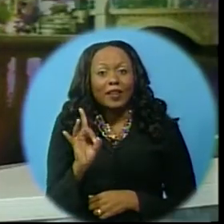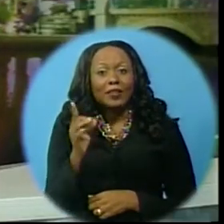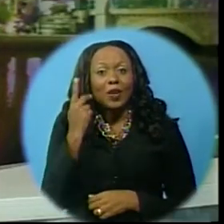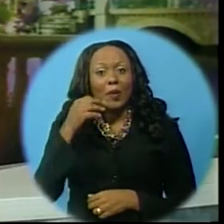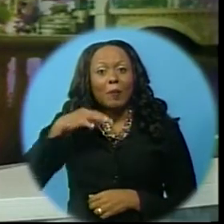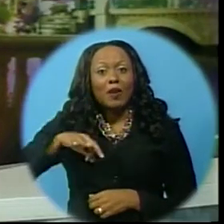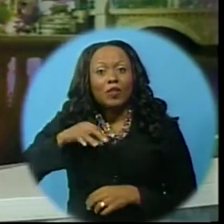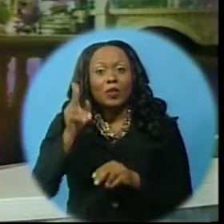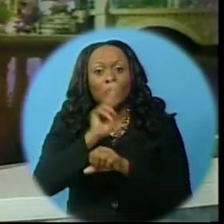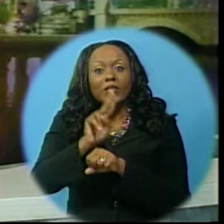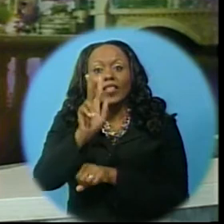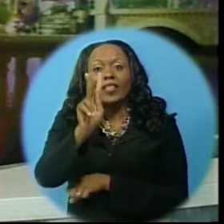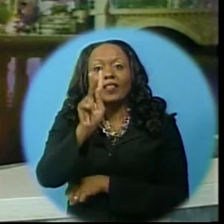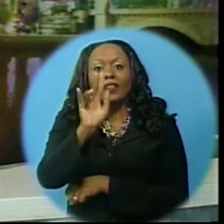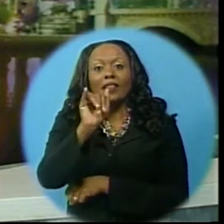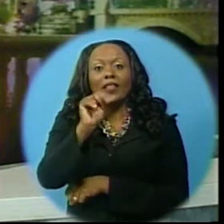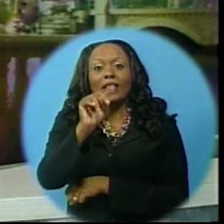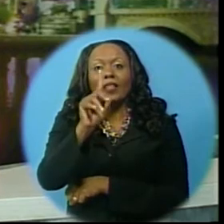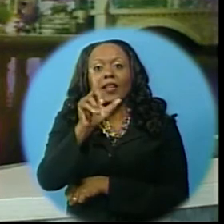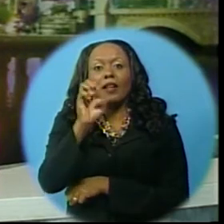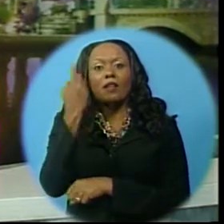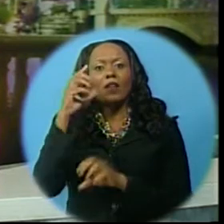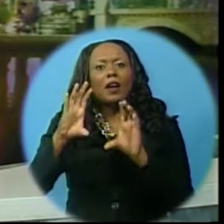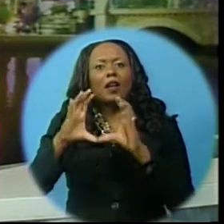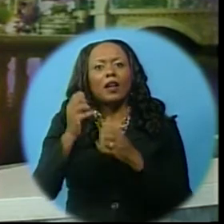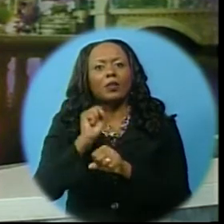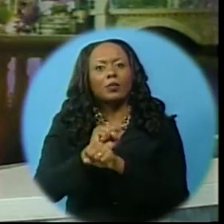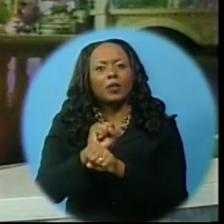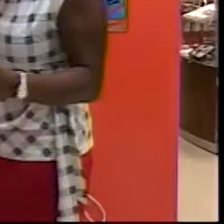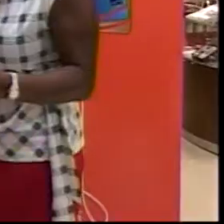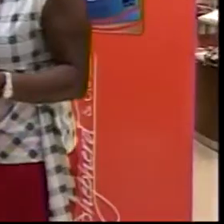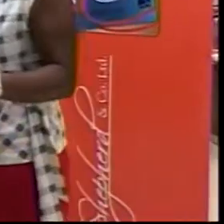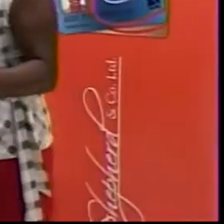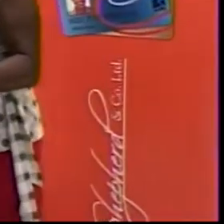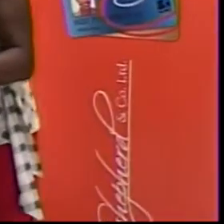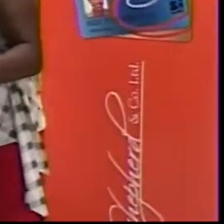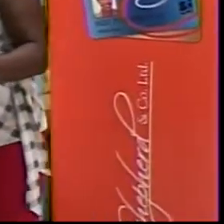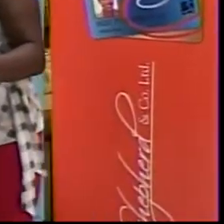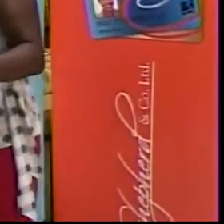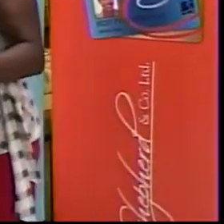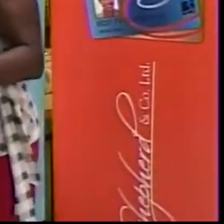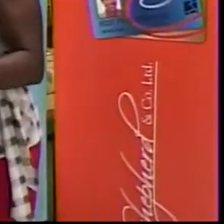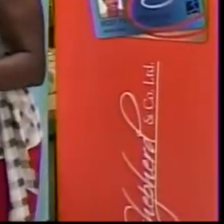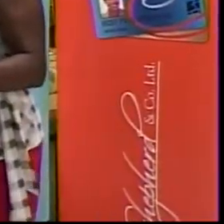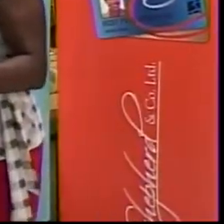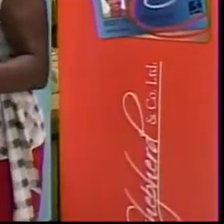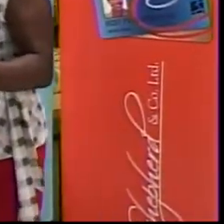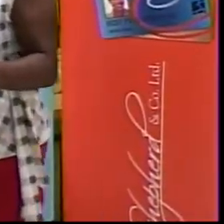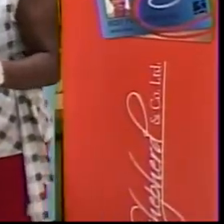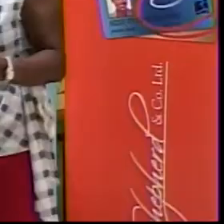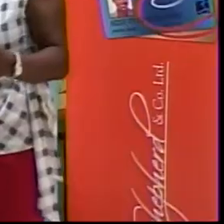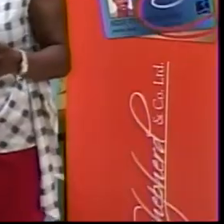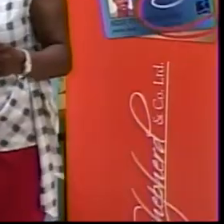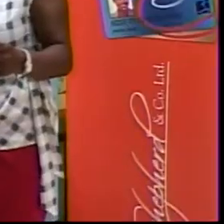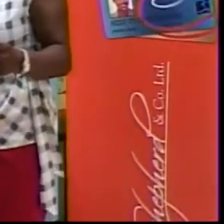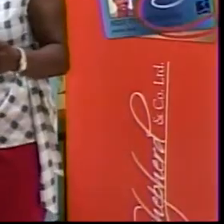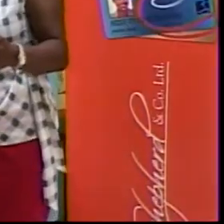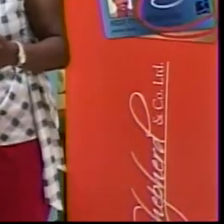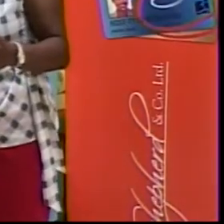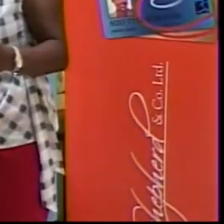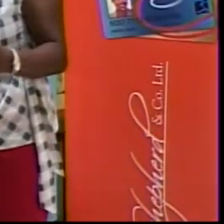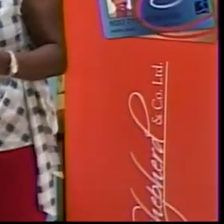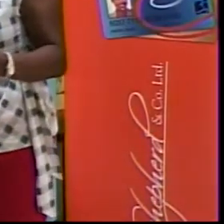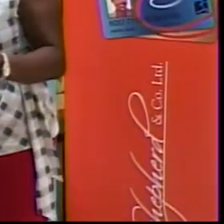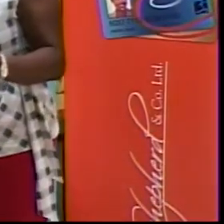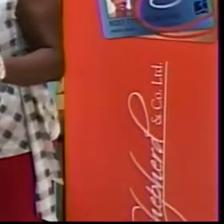using the Kindle to help with classwork. Our teacher, Mr. Cummins, gave us summer homework assignments